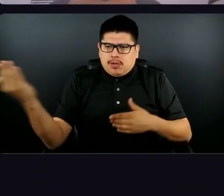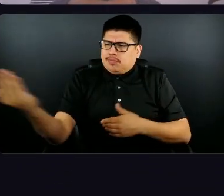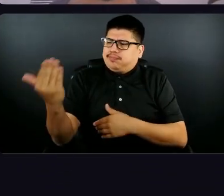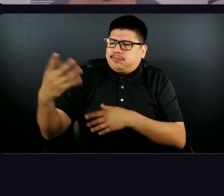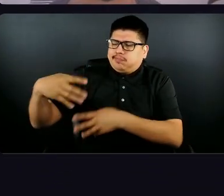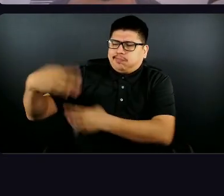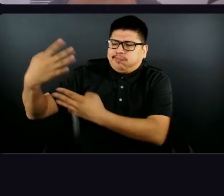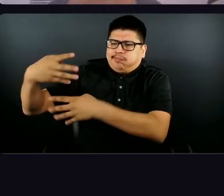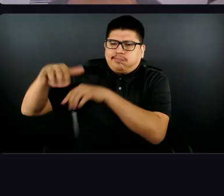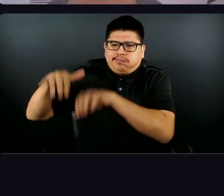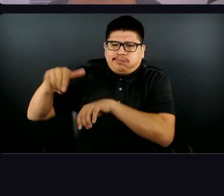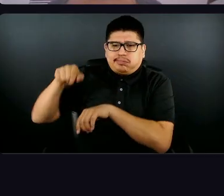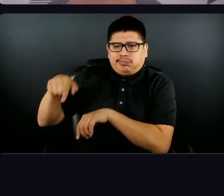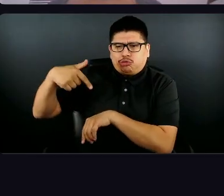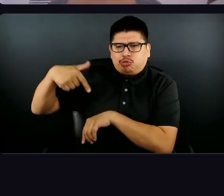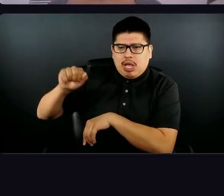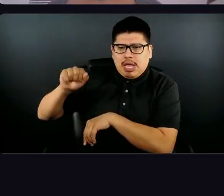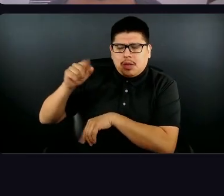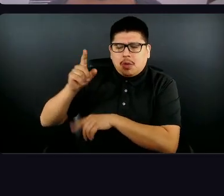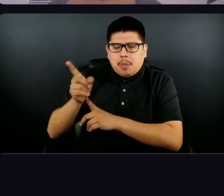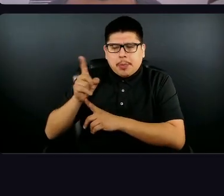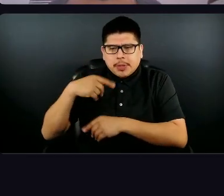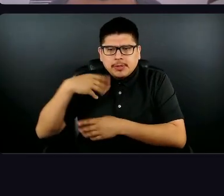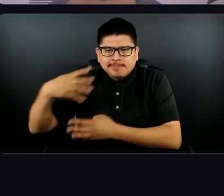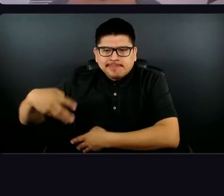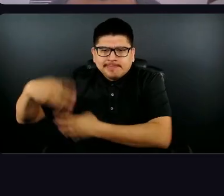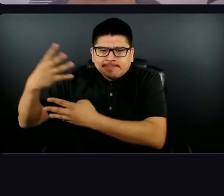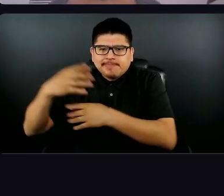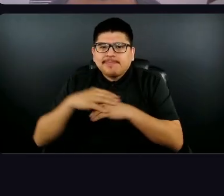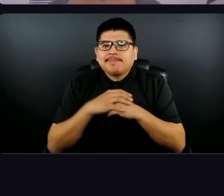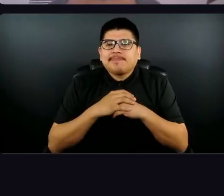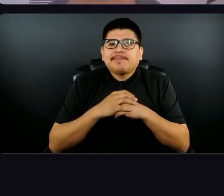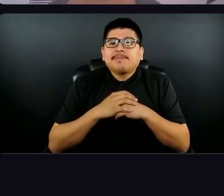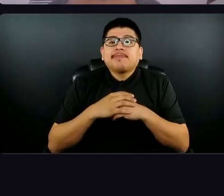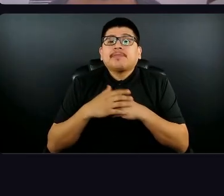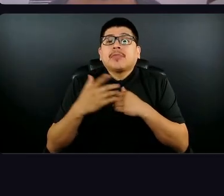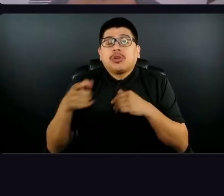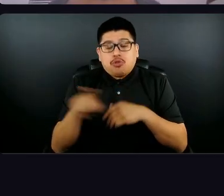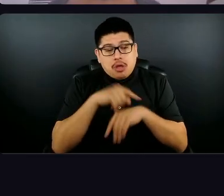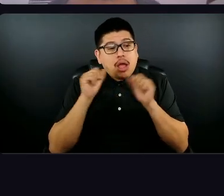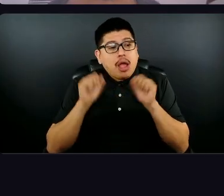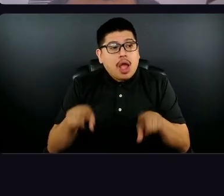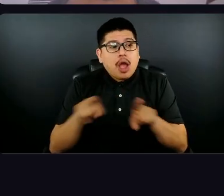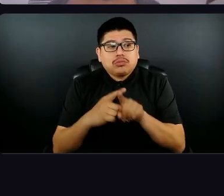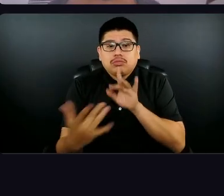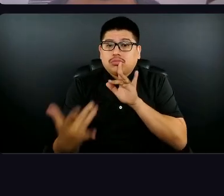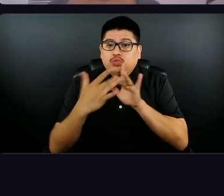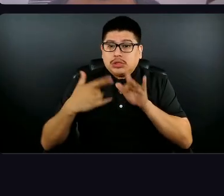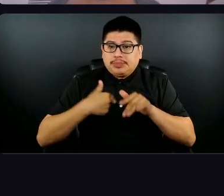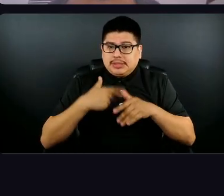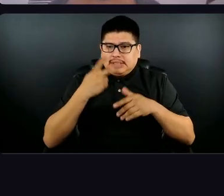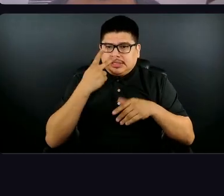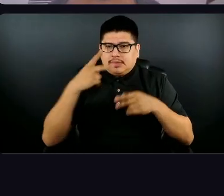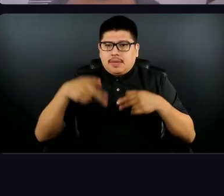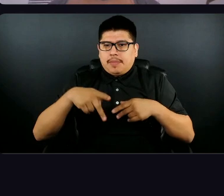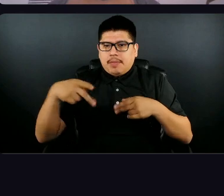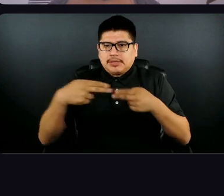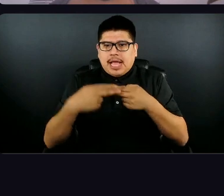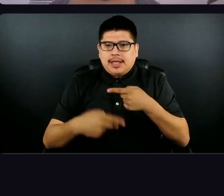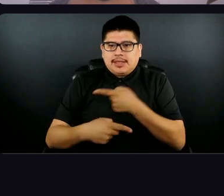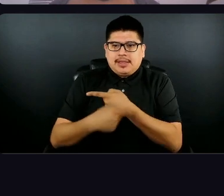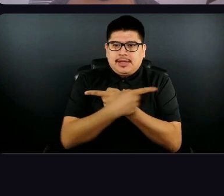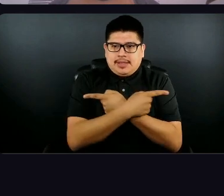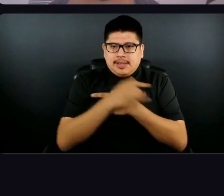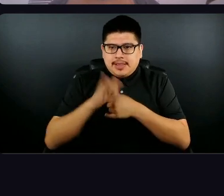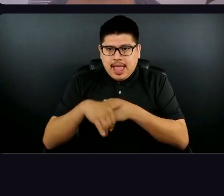in just a moment. You can also reach out to me. My website and email are right here if anyone wants to